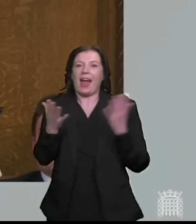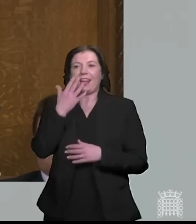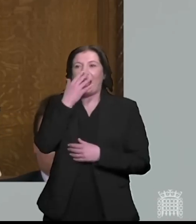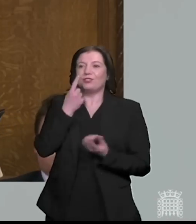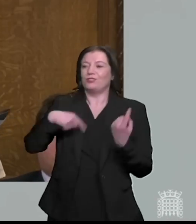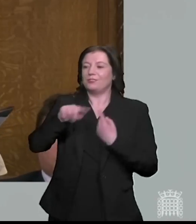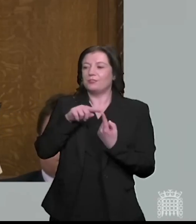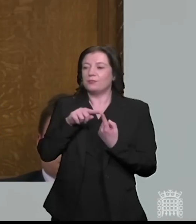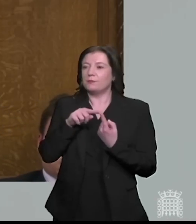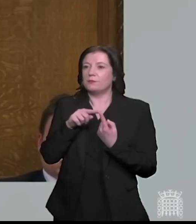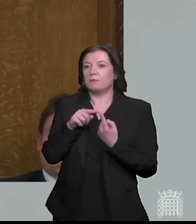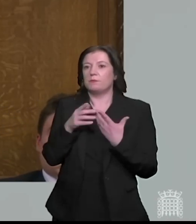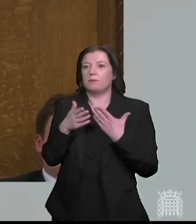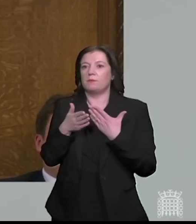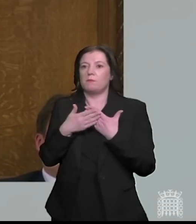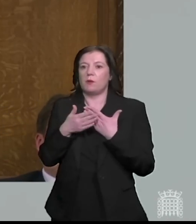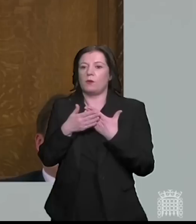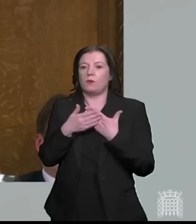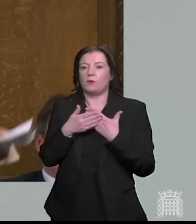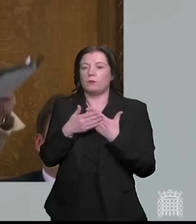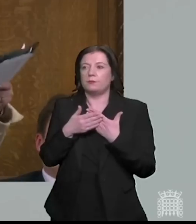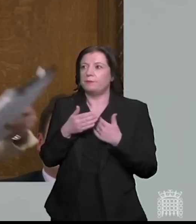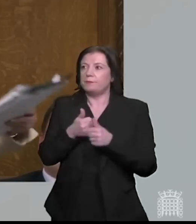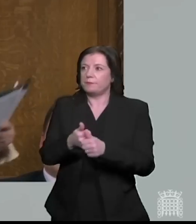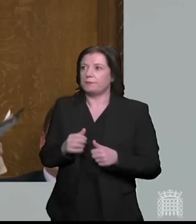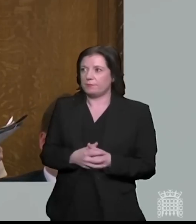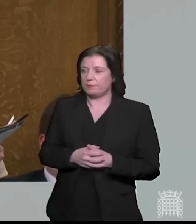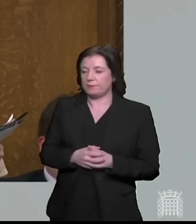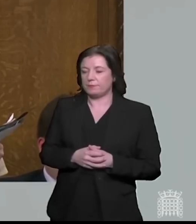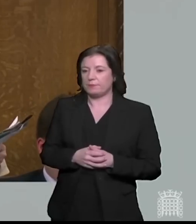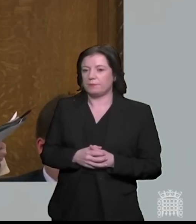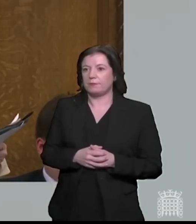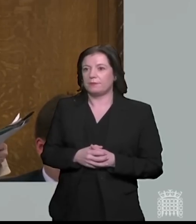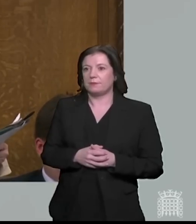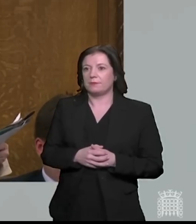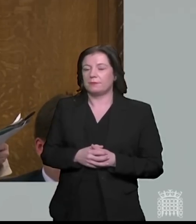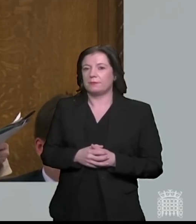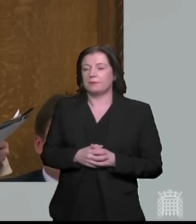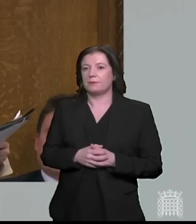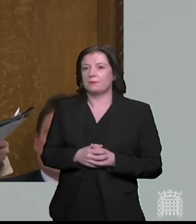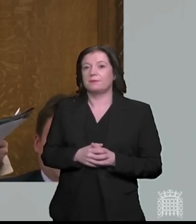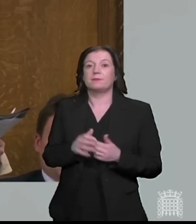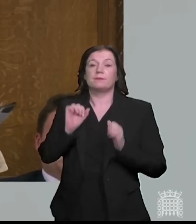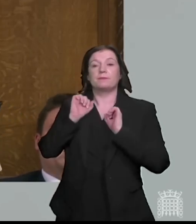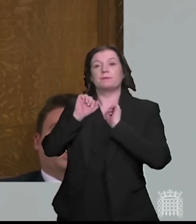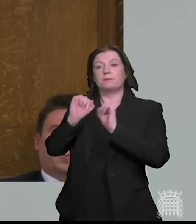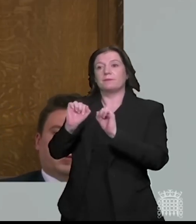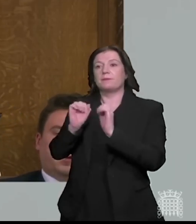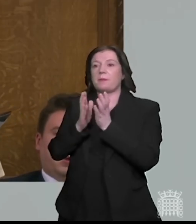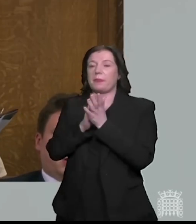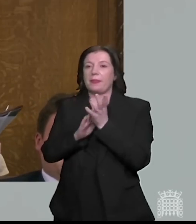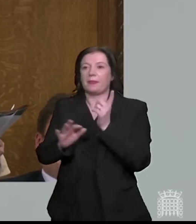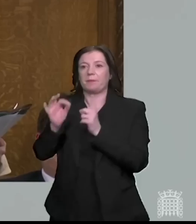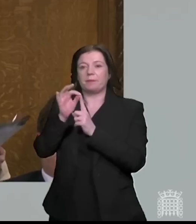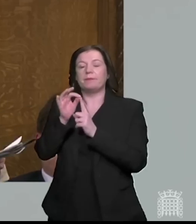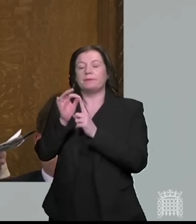rewarded more the more you work. Yeah. Speaking briefly as a constituency MP, Madam